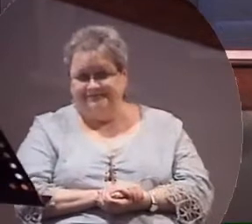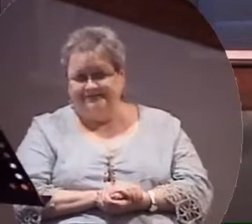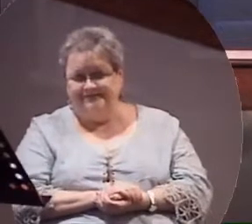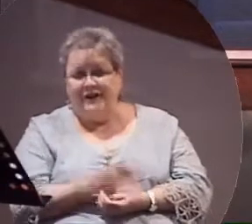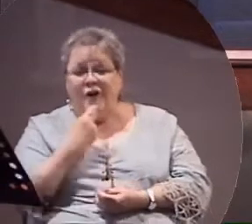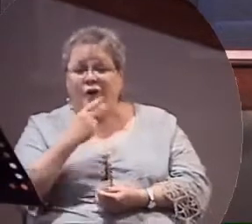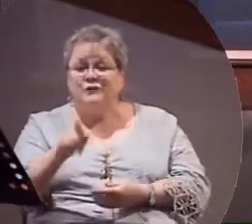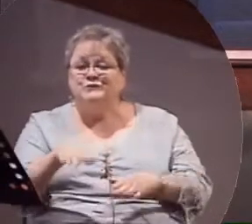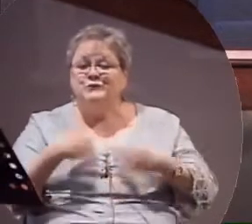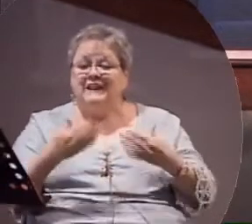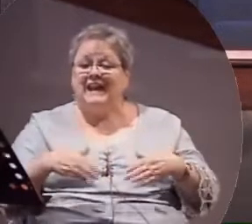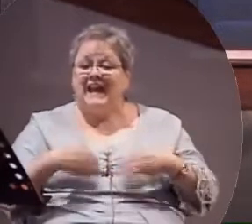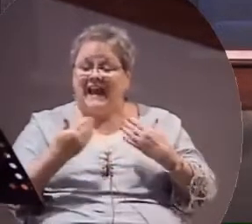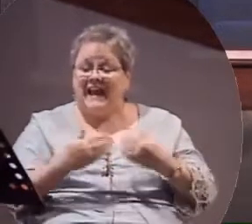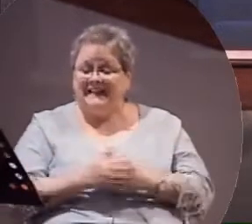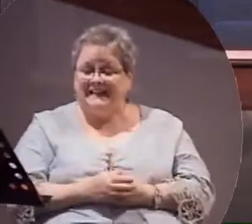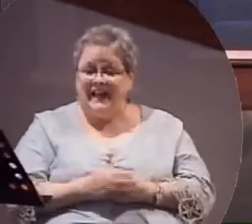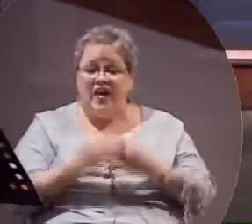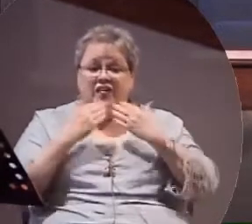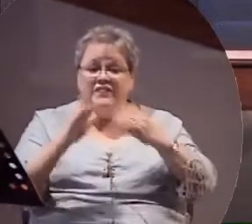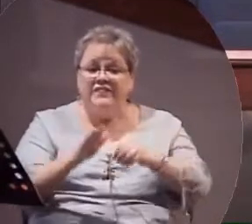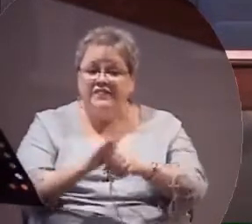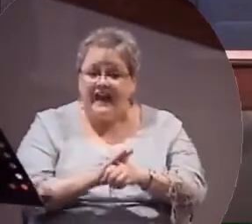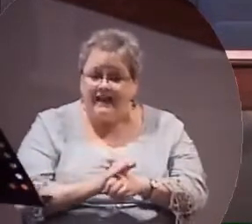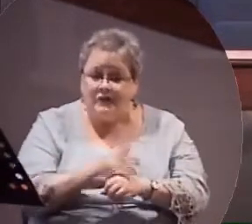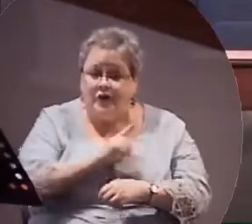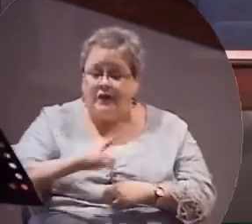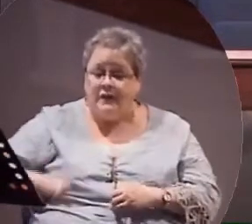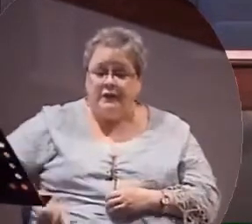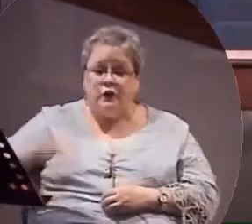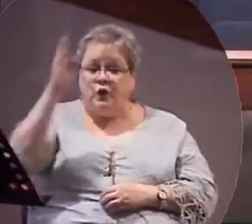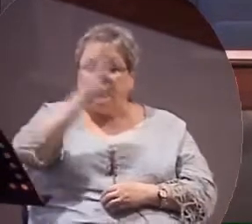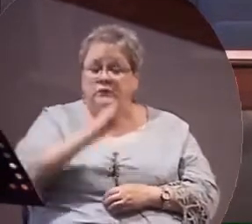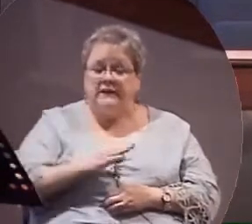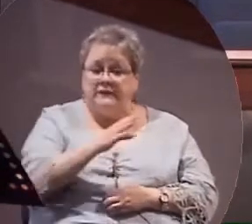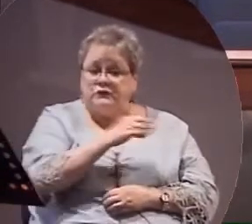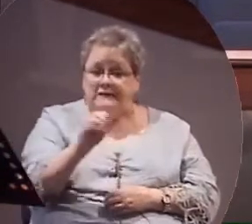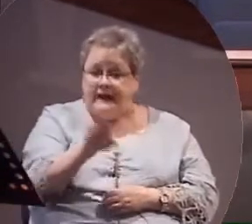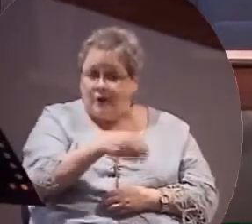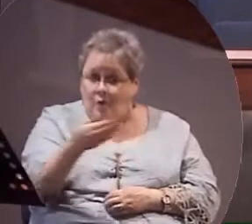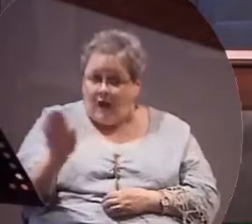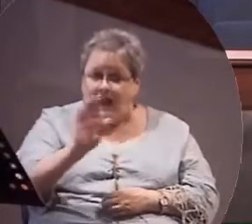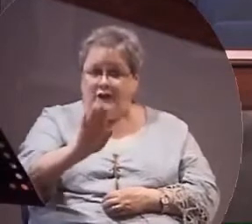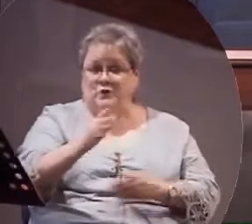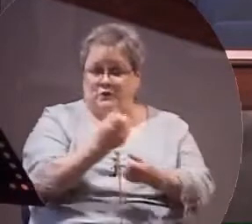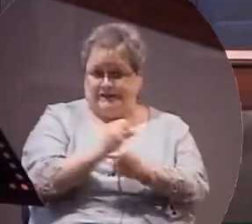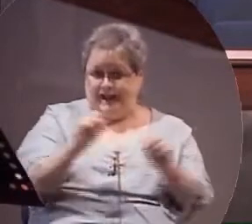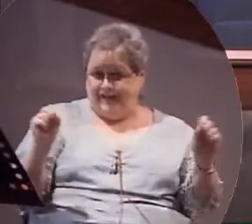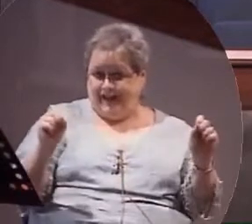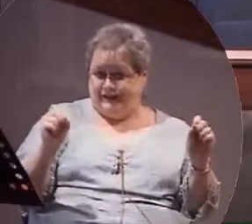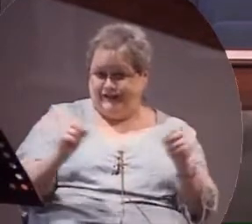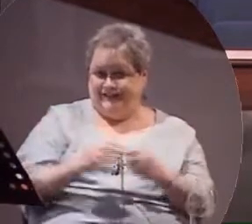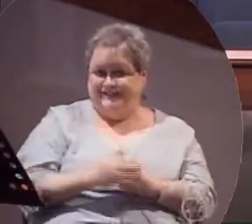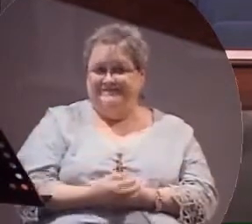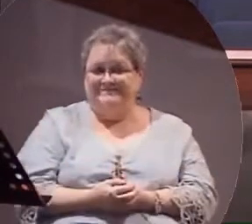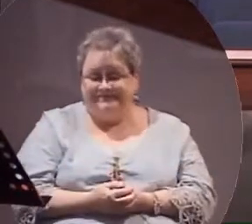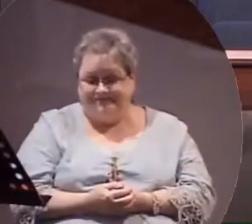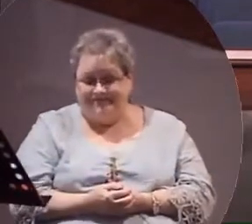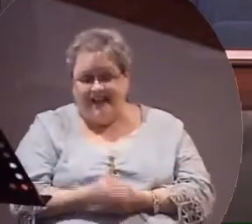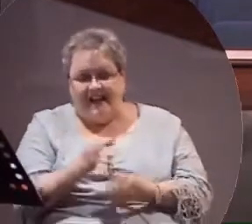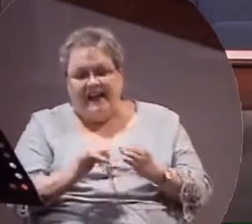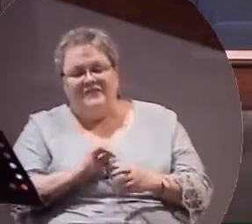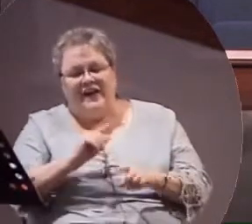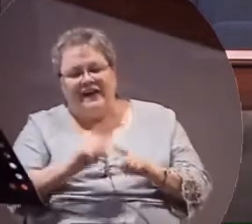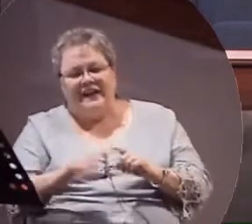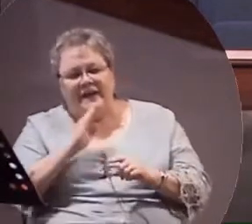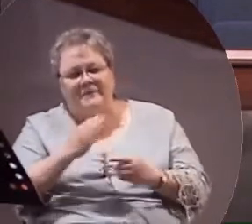Aren't you glad? Aren't you thankful tonight that the Lord will never take back his salvation? It stands to reason, if I can't get